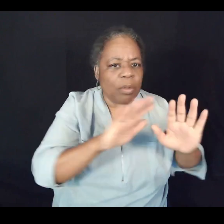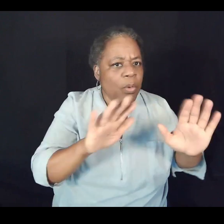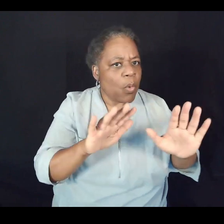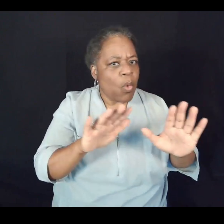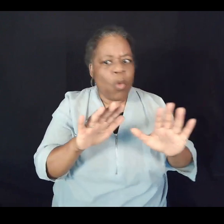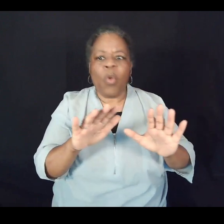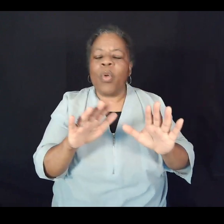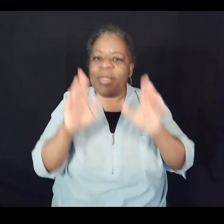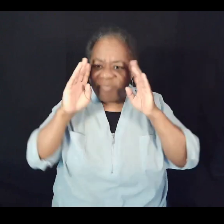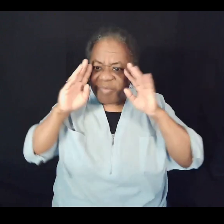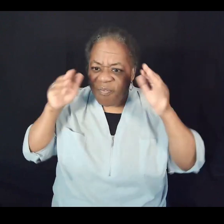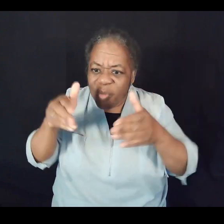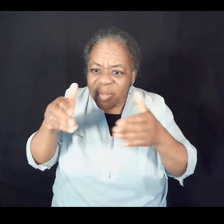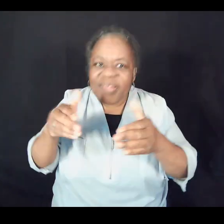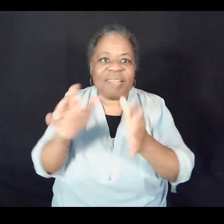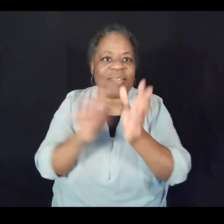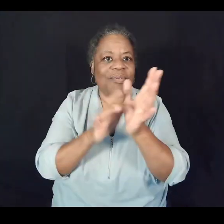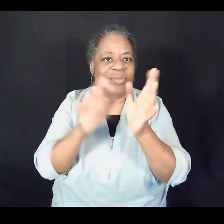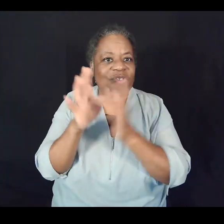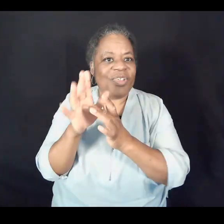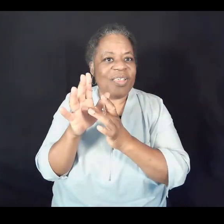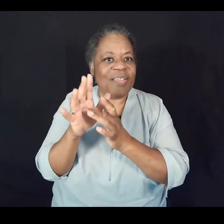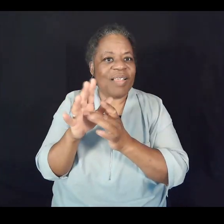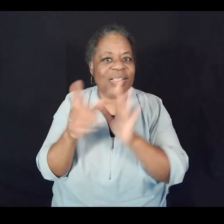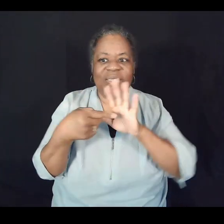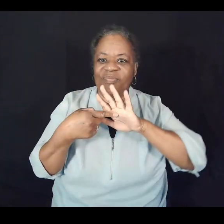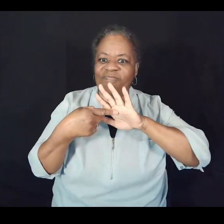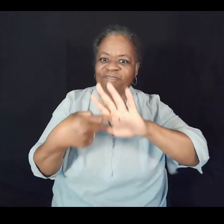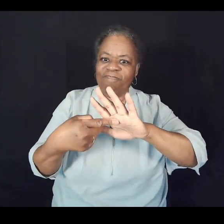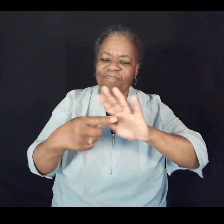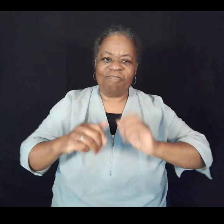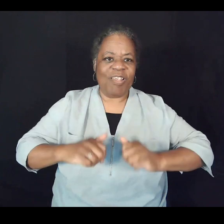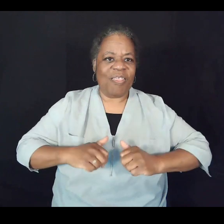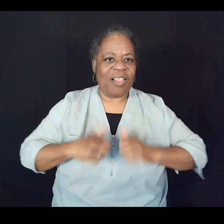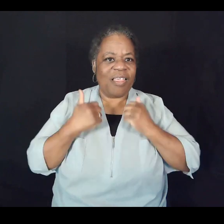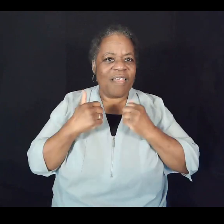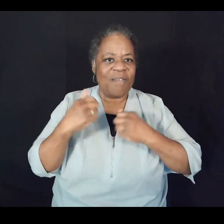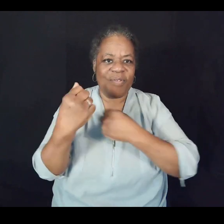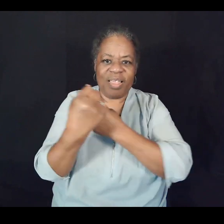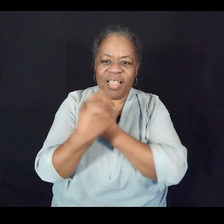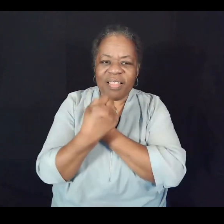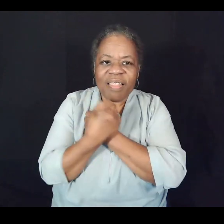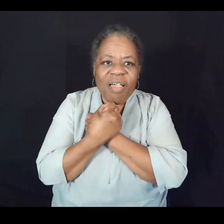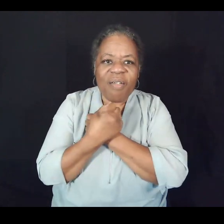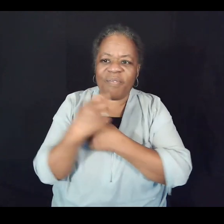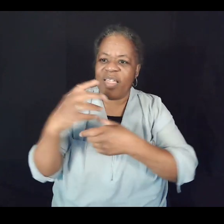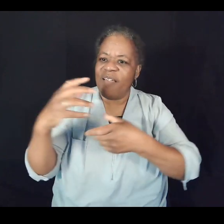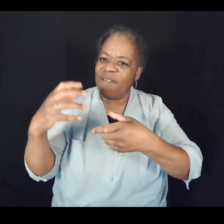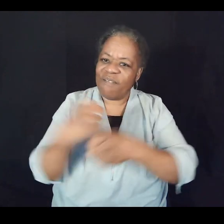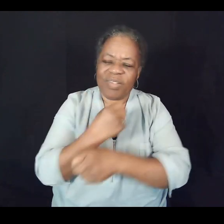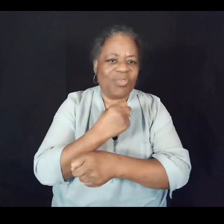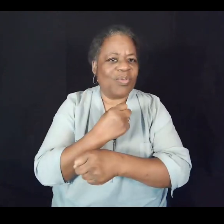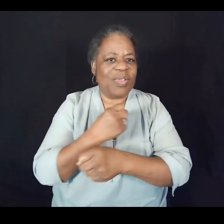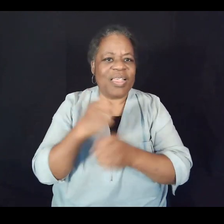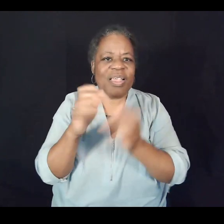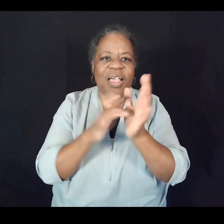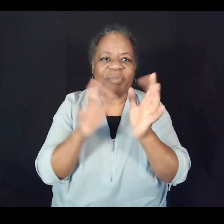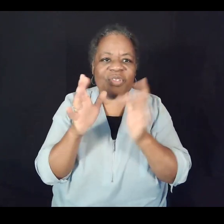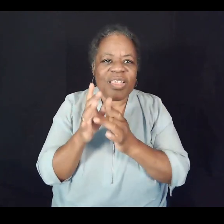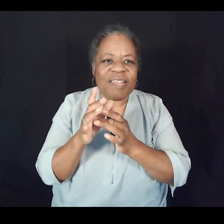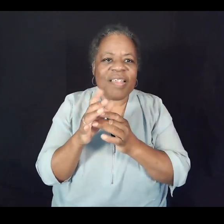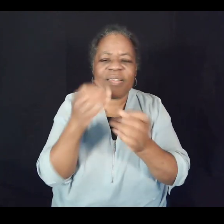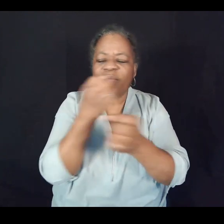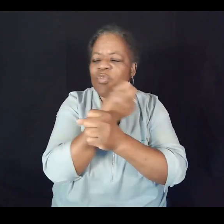Jesus. It's about the revealing the life, the love, the victory of Jesus, and the redemption